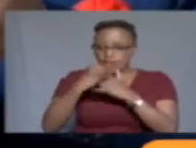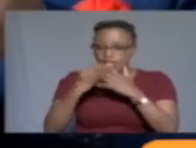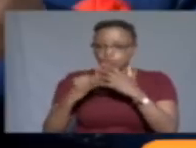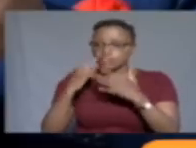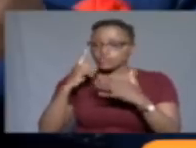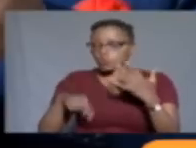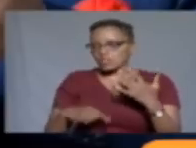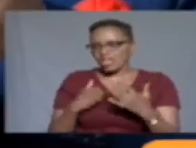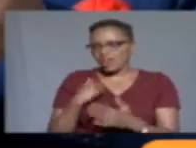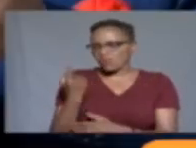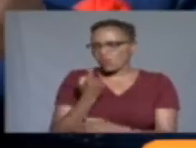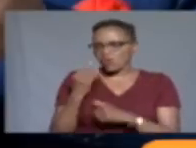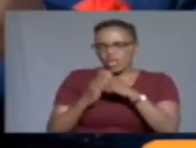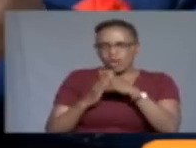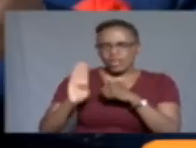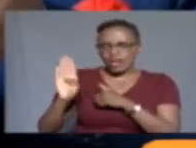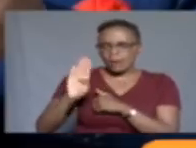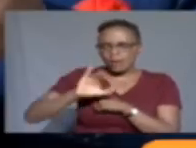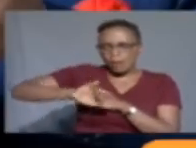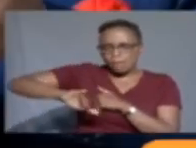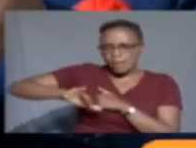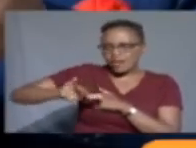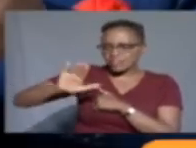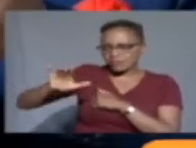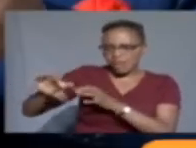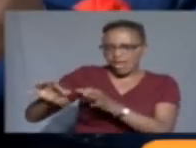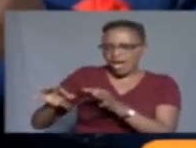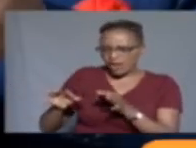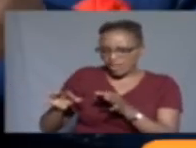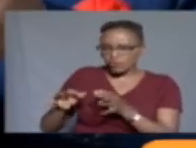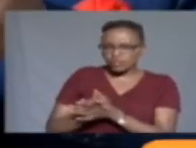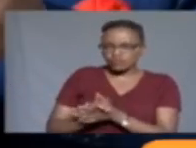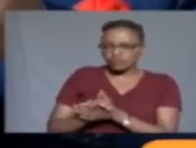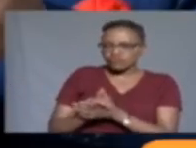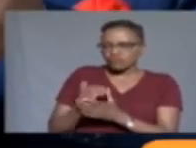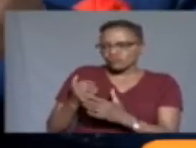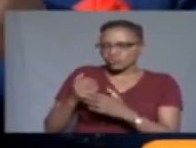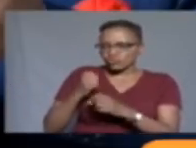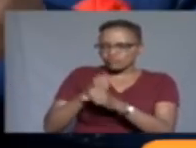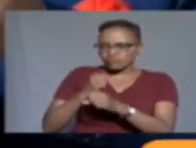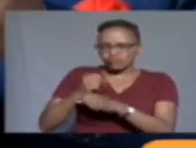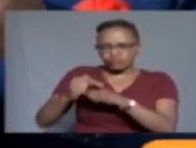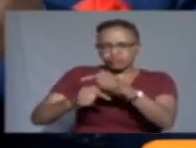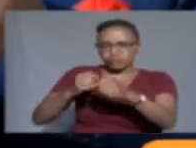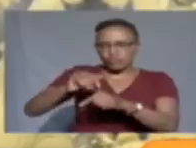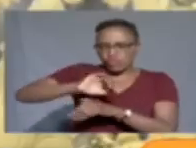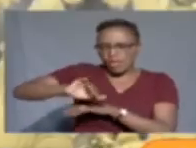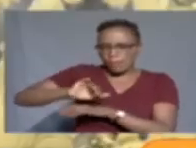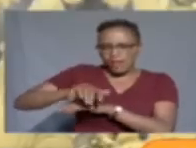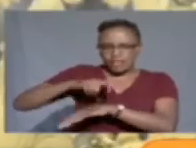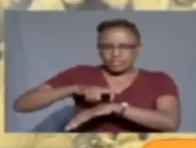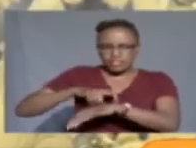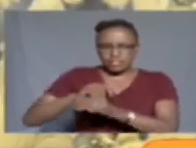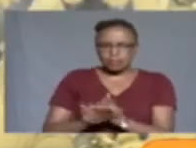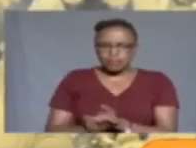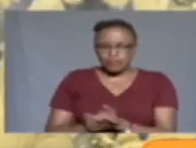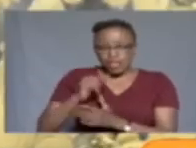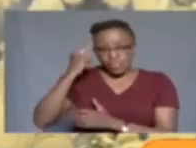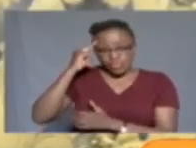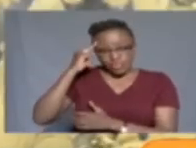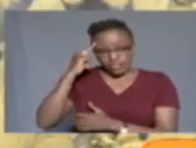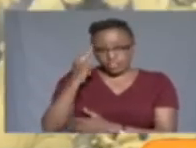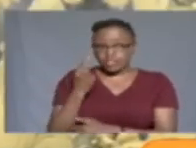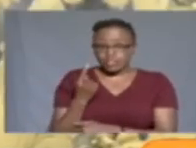says he has only 9 billion shillings left in his account to run the city for the remaining period. I think we are the leading in terms